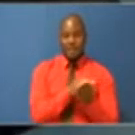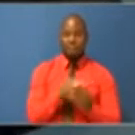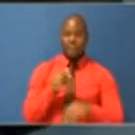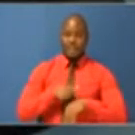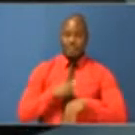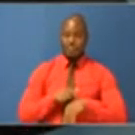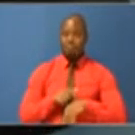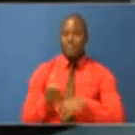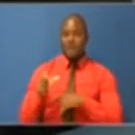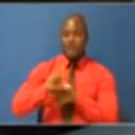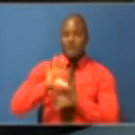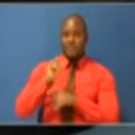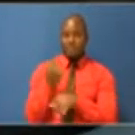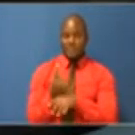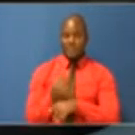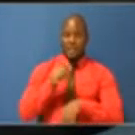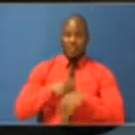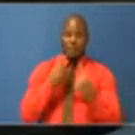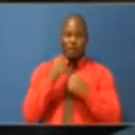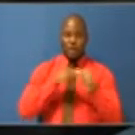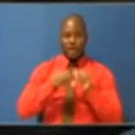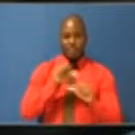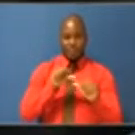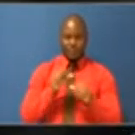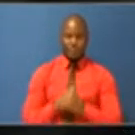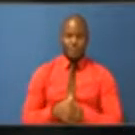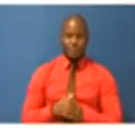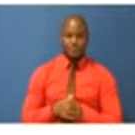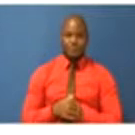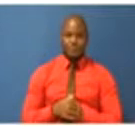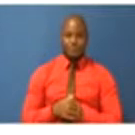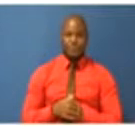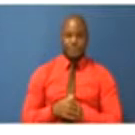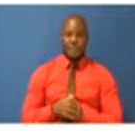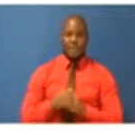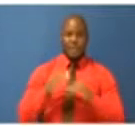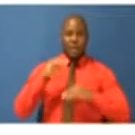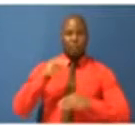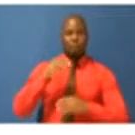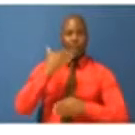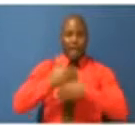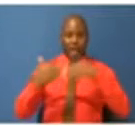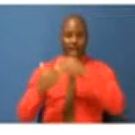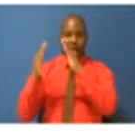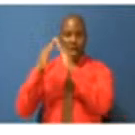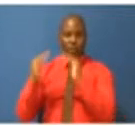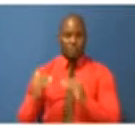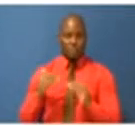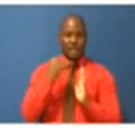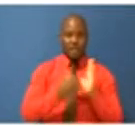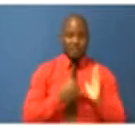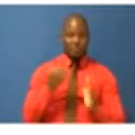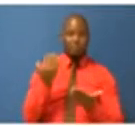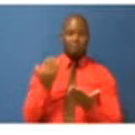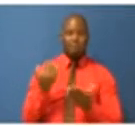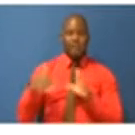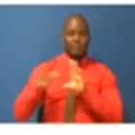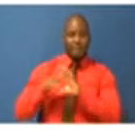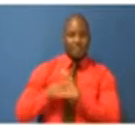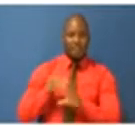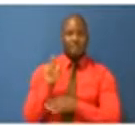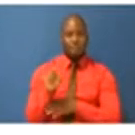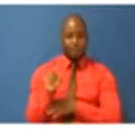but 30 seconds when you talk about the real estate industry where you are a subscriber